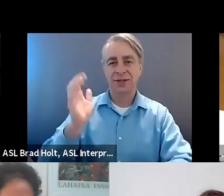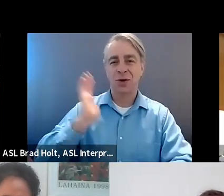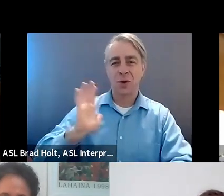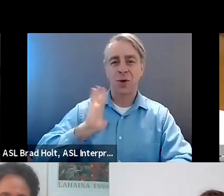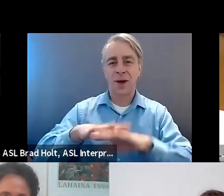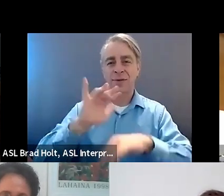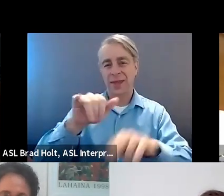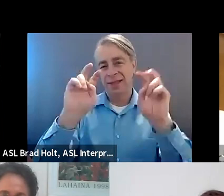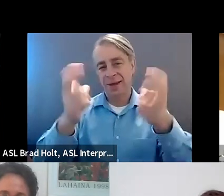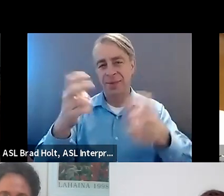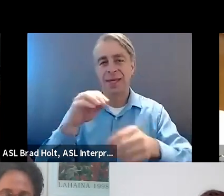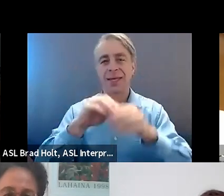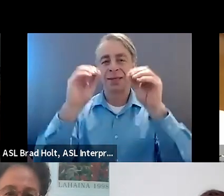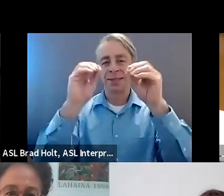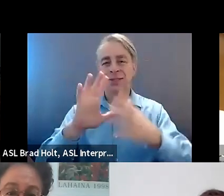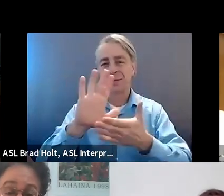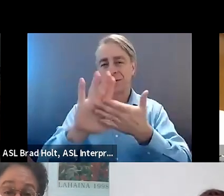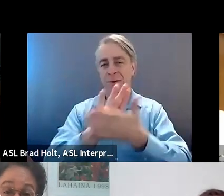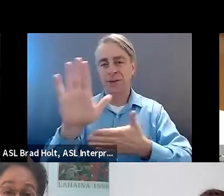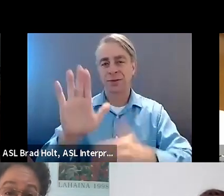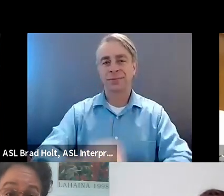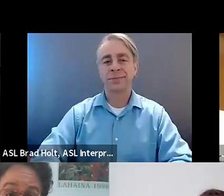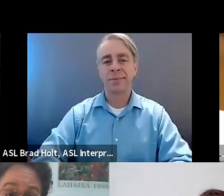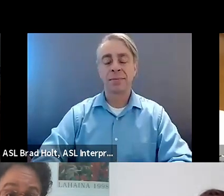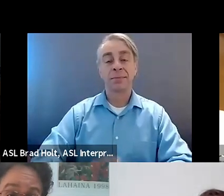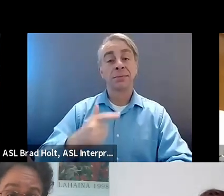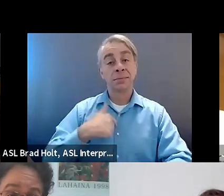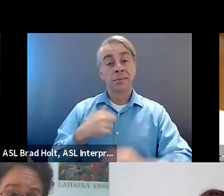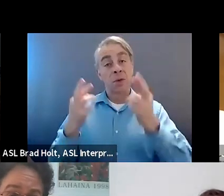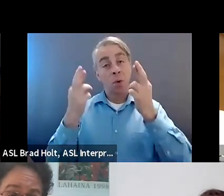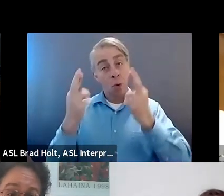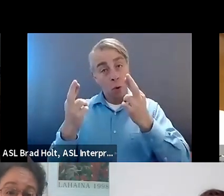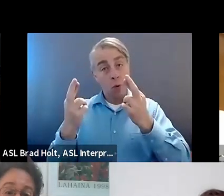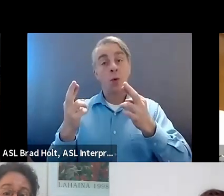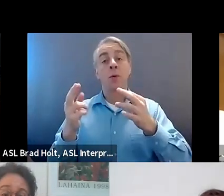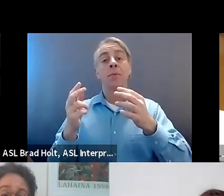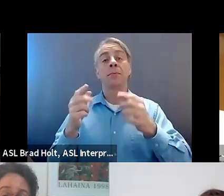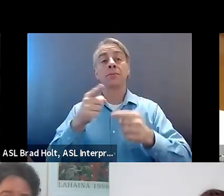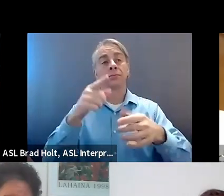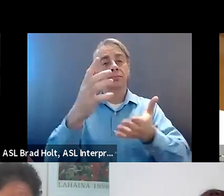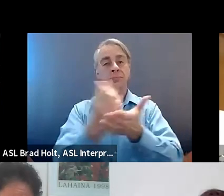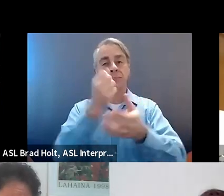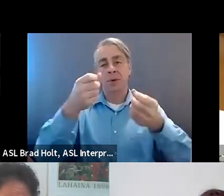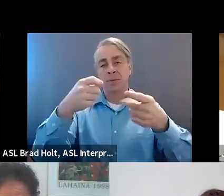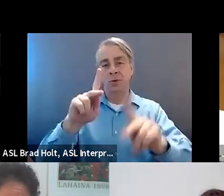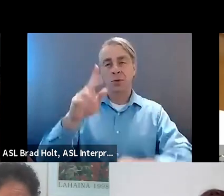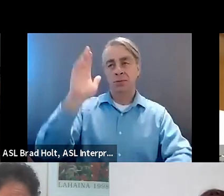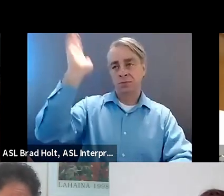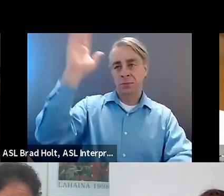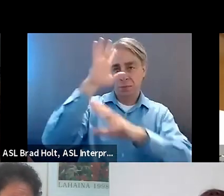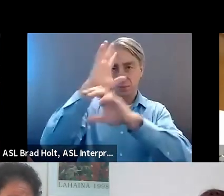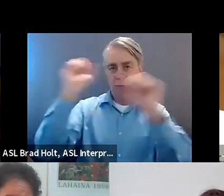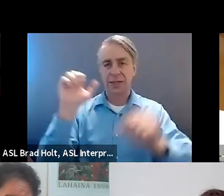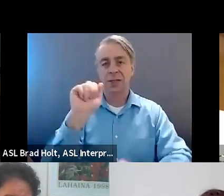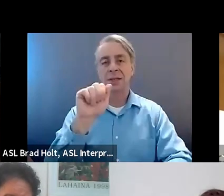just want to say I hope that you do have an opportunity to give us a presidential address this year. And I would love for it to be